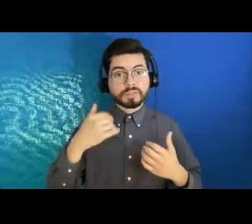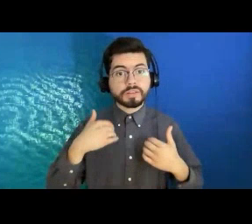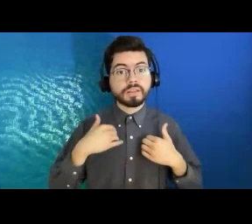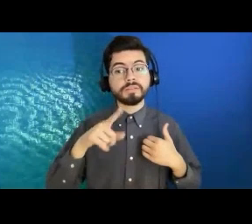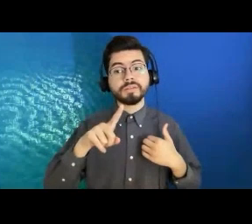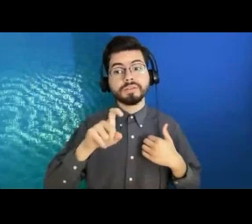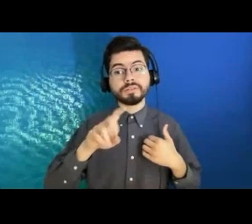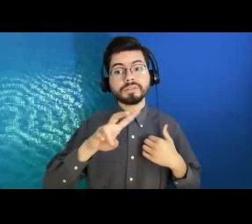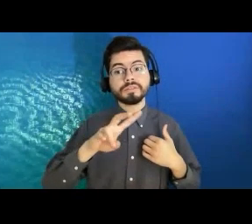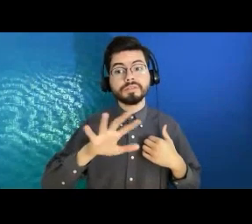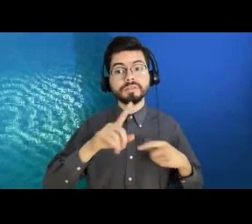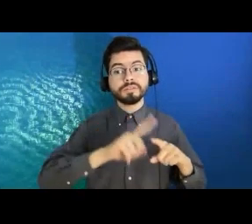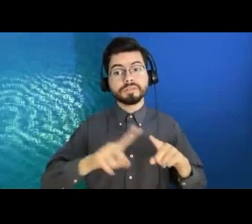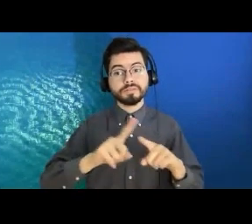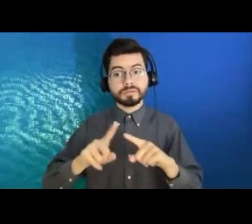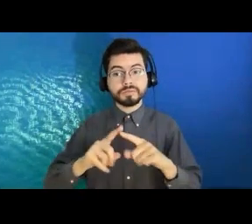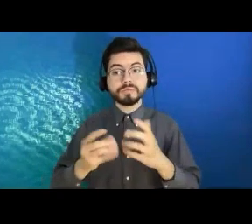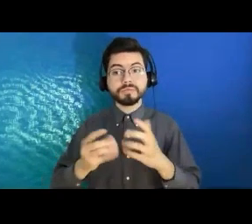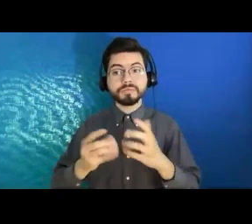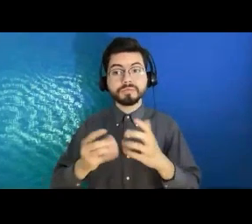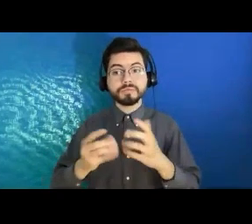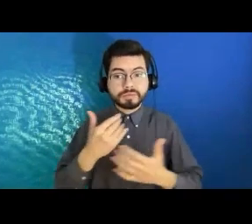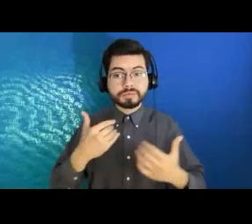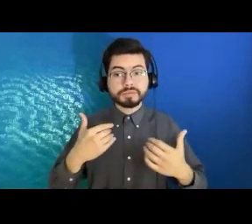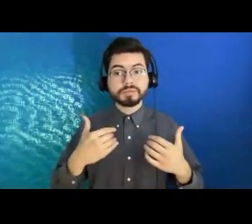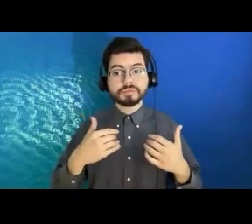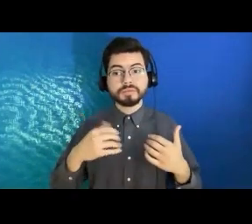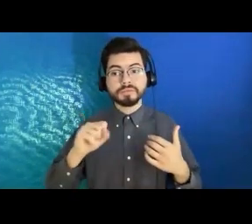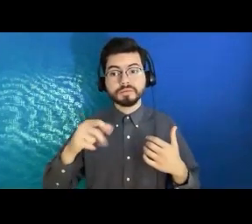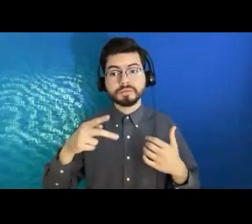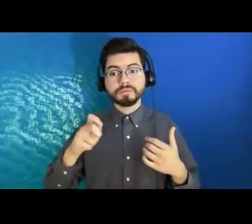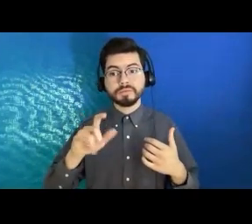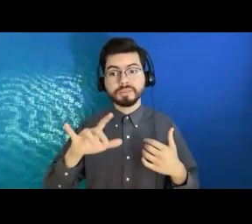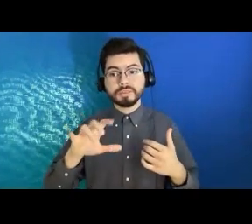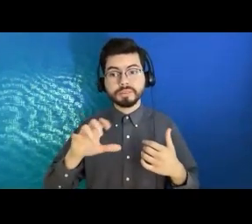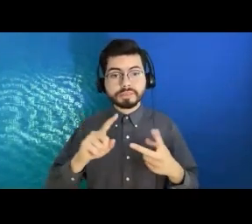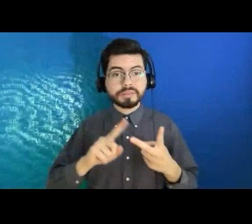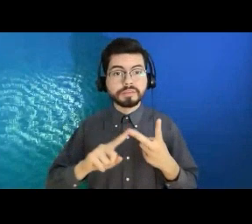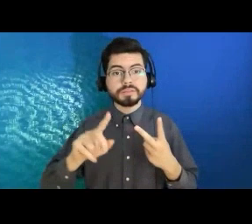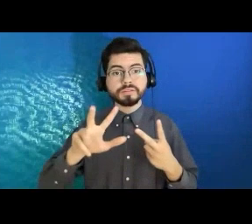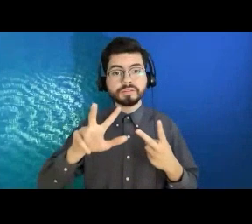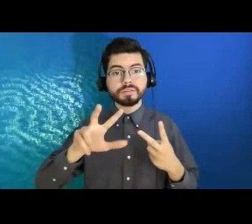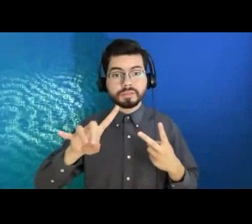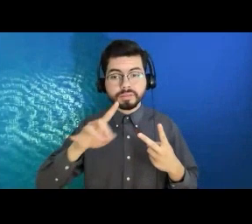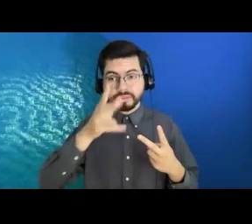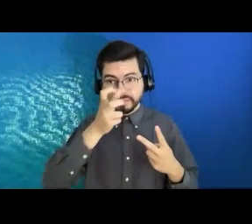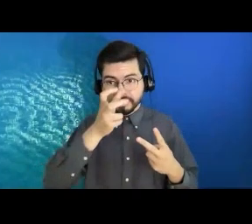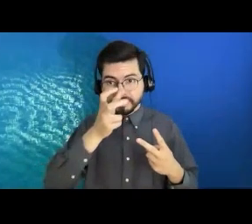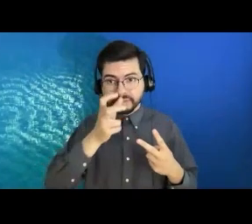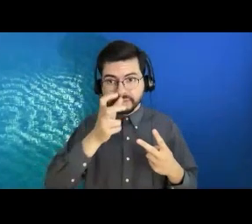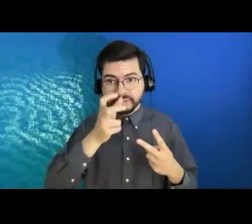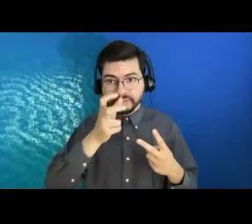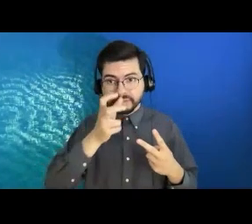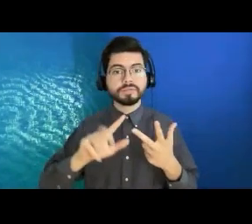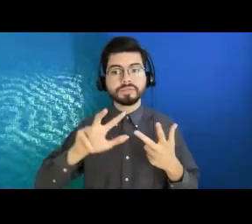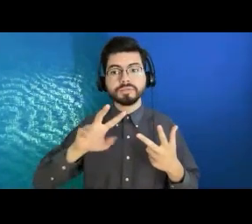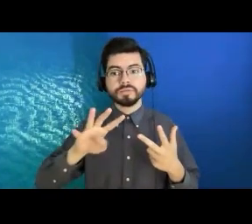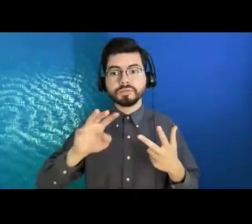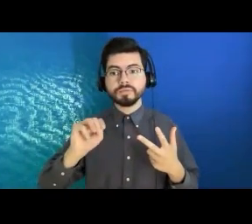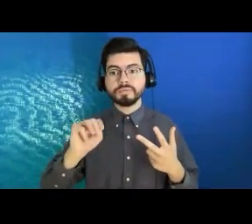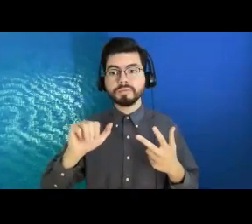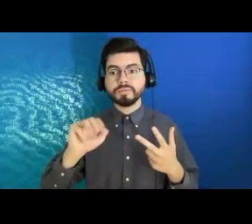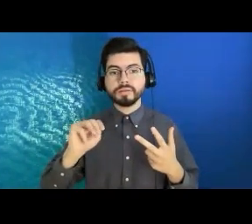including 175 different plant species, 38 insect species, 34 different mammals, 7 mushrooms, 7 birds,